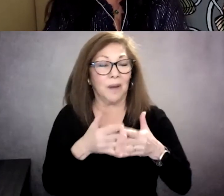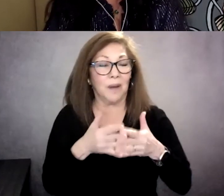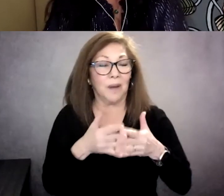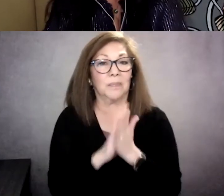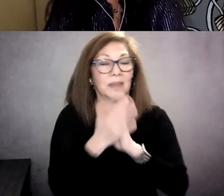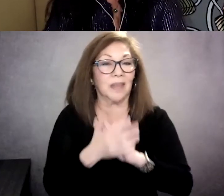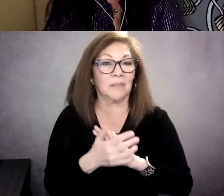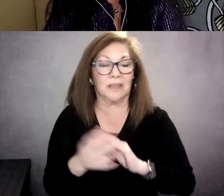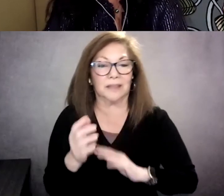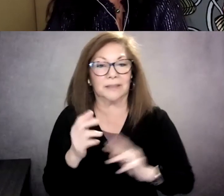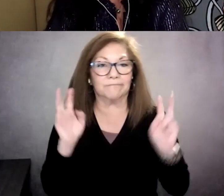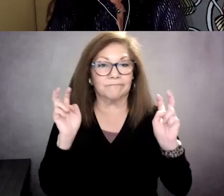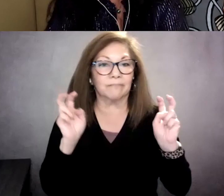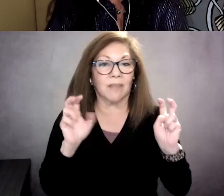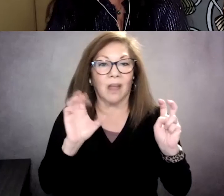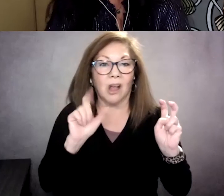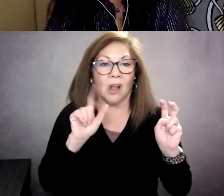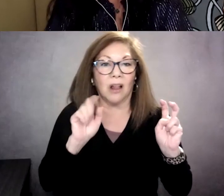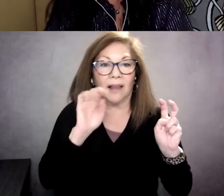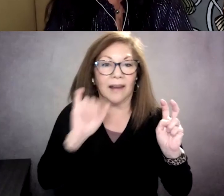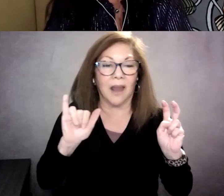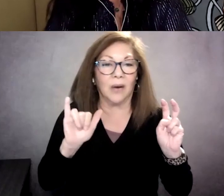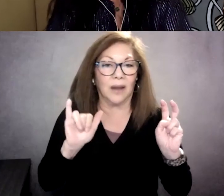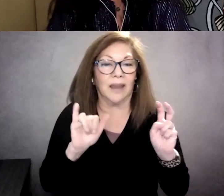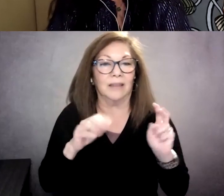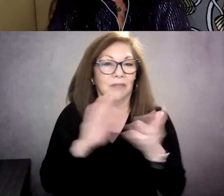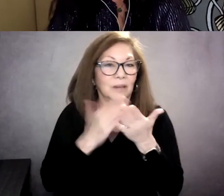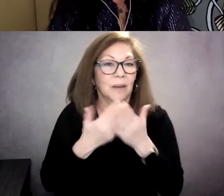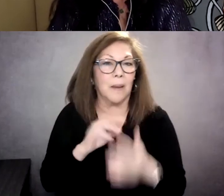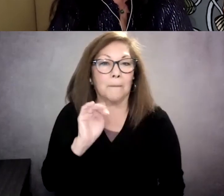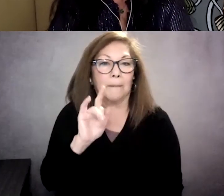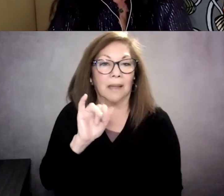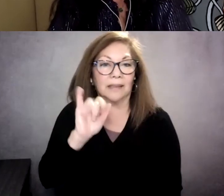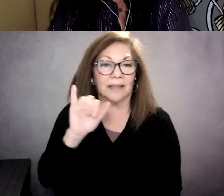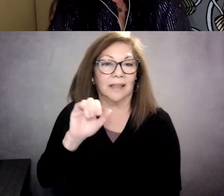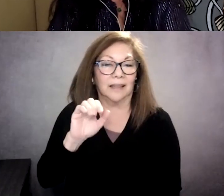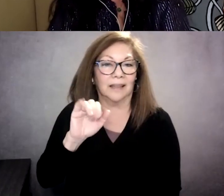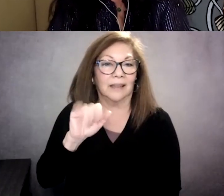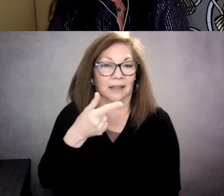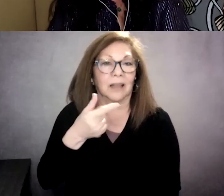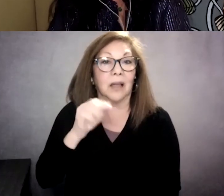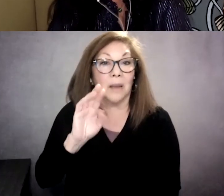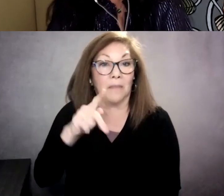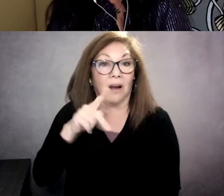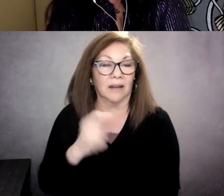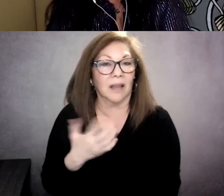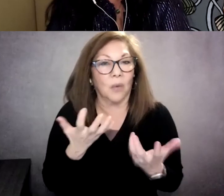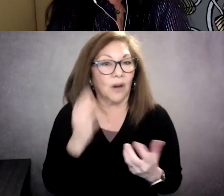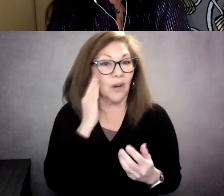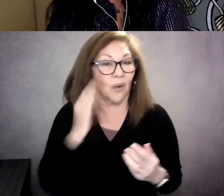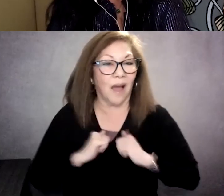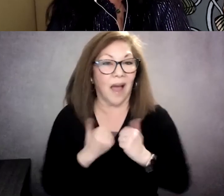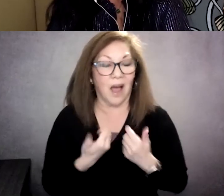this so-called culinary melting pot. And they would want to know how it is that this country